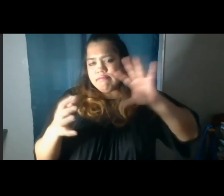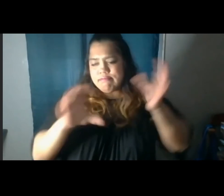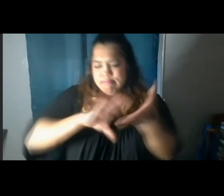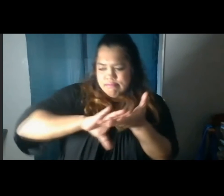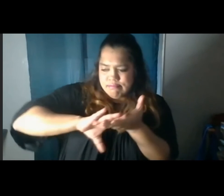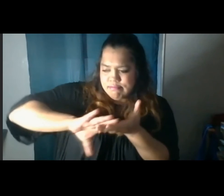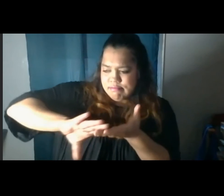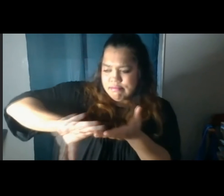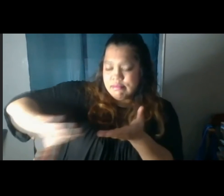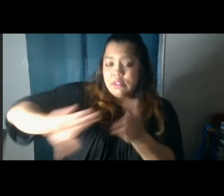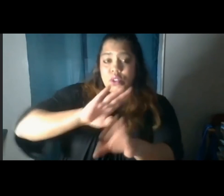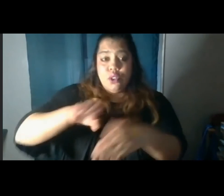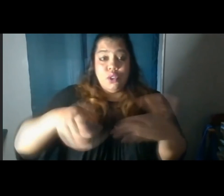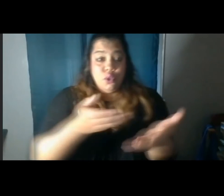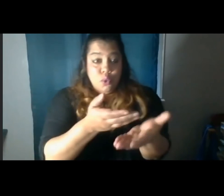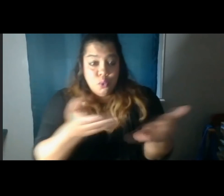We are enough.